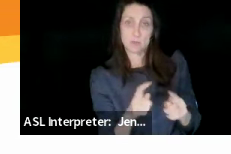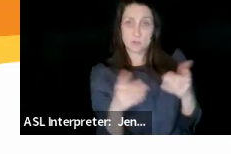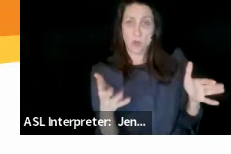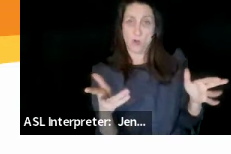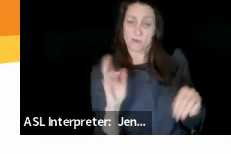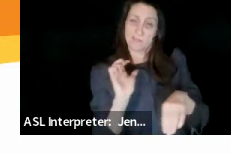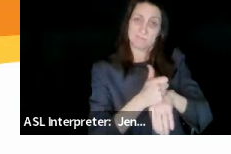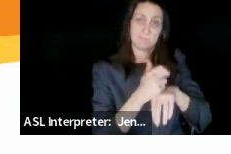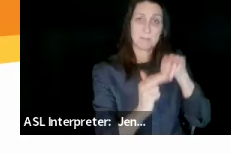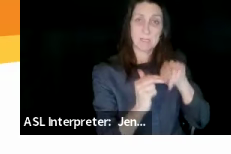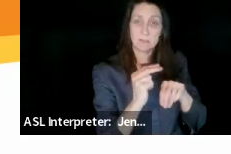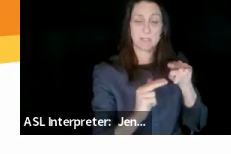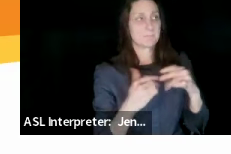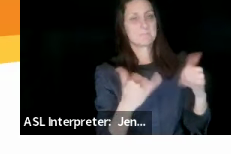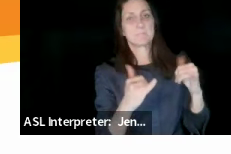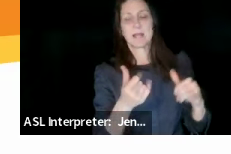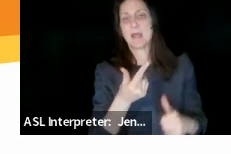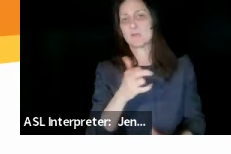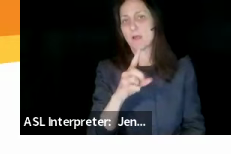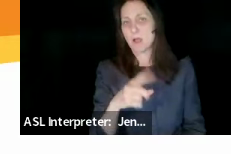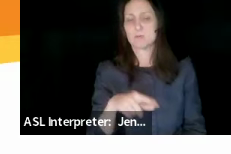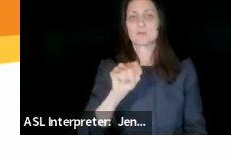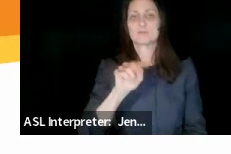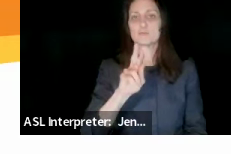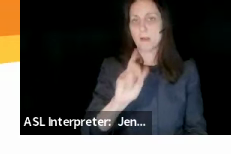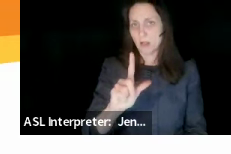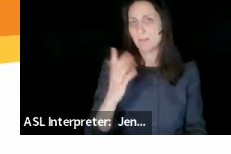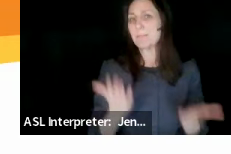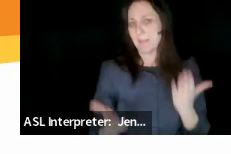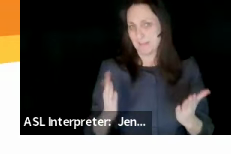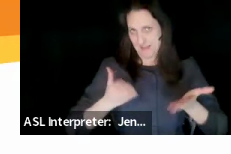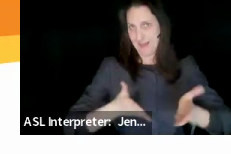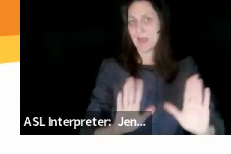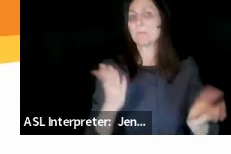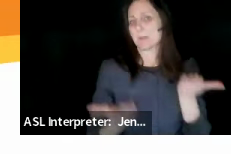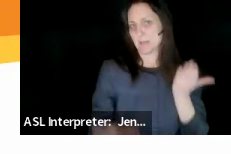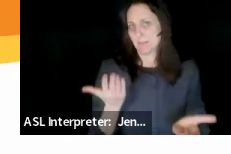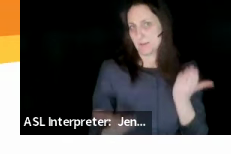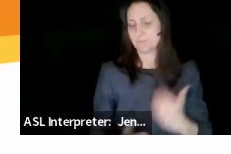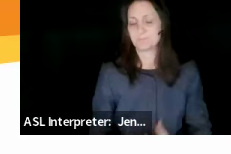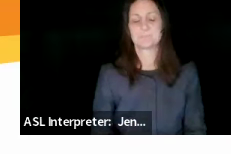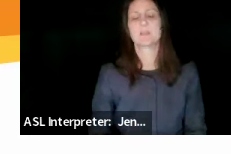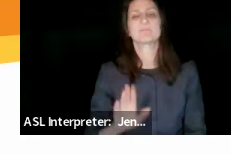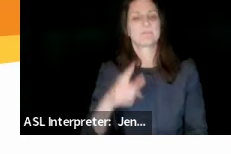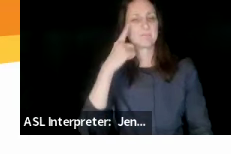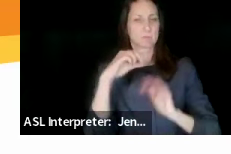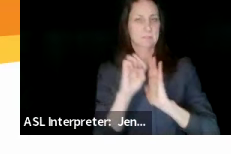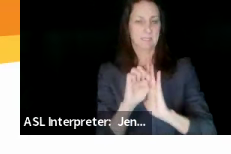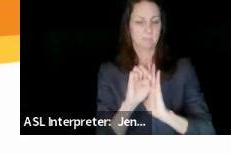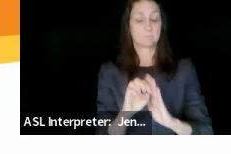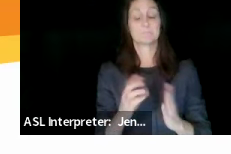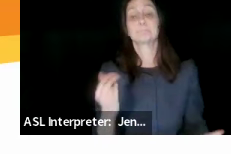like buildings or playgrounds or trails might be allowable. For example, if we're funding for accessible